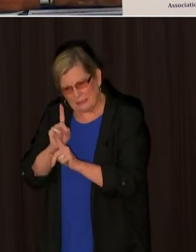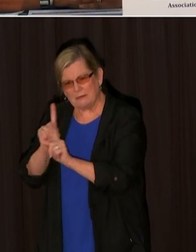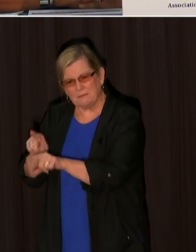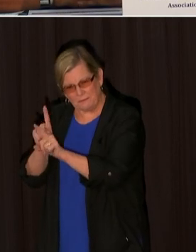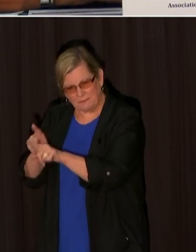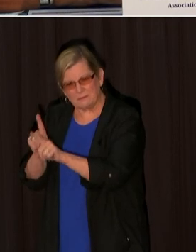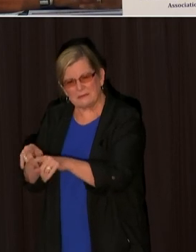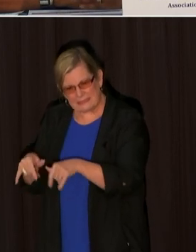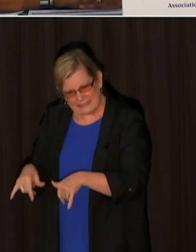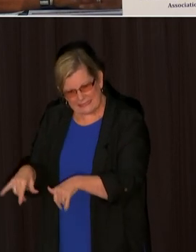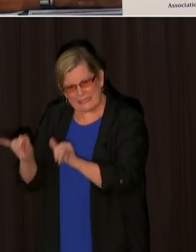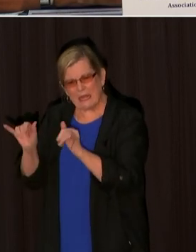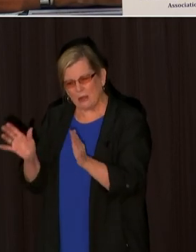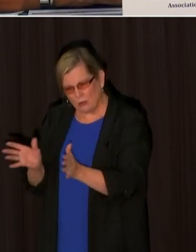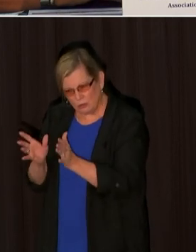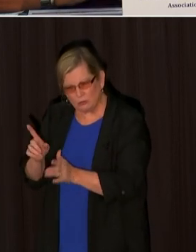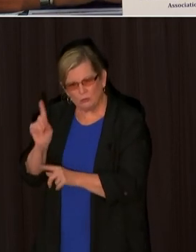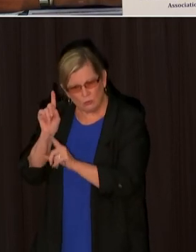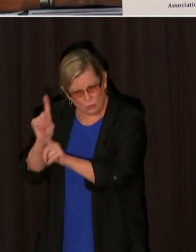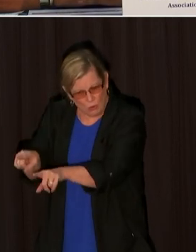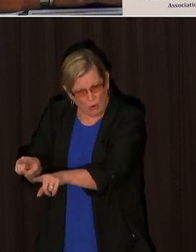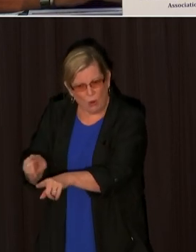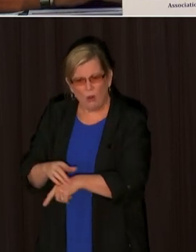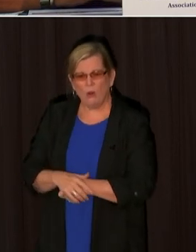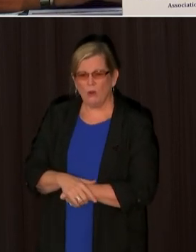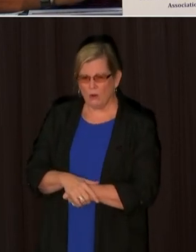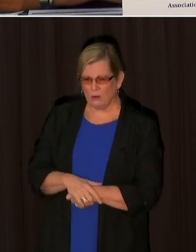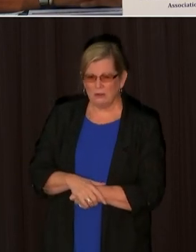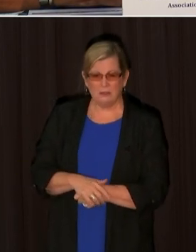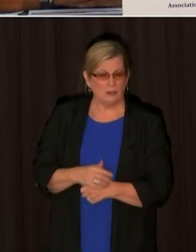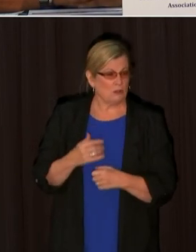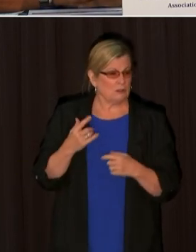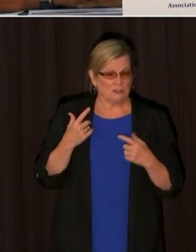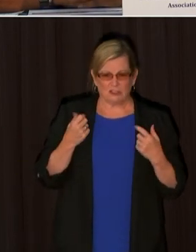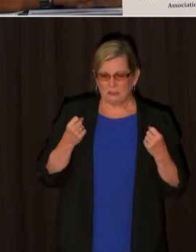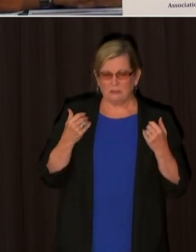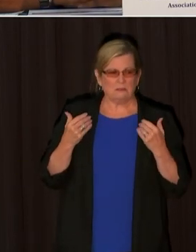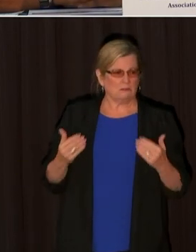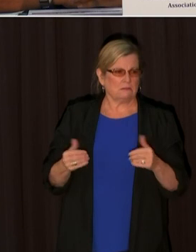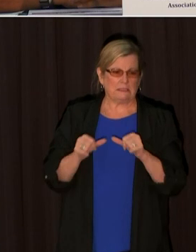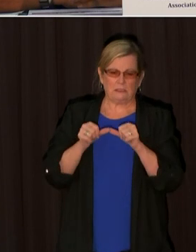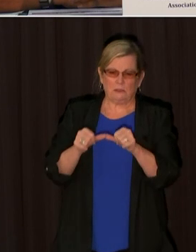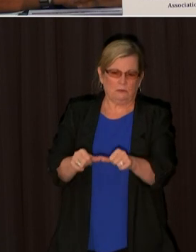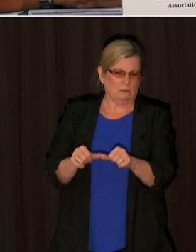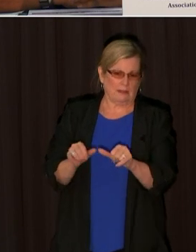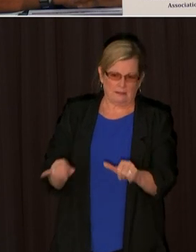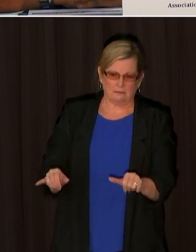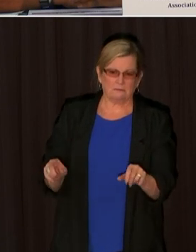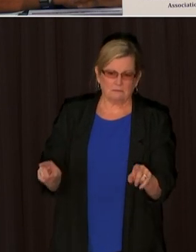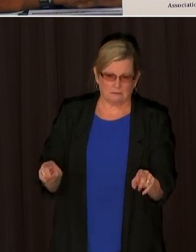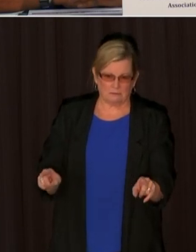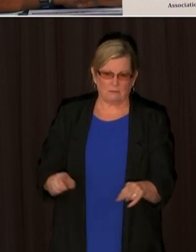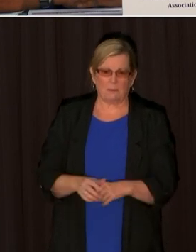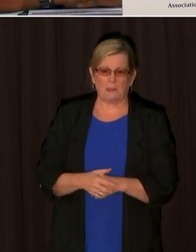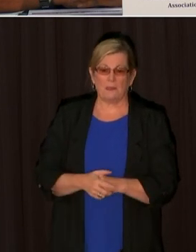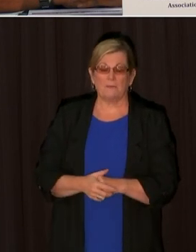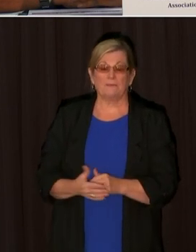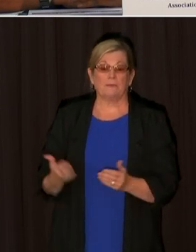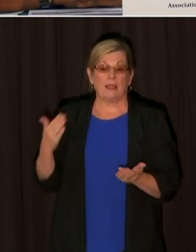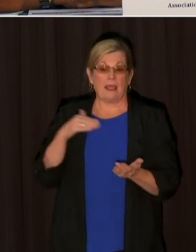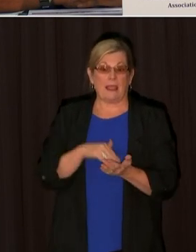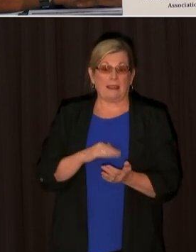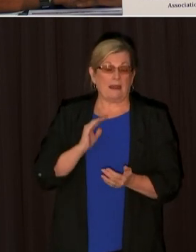to be engaged and move forward right now, and it is essential to move forward in that regard. Again, our hospitals